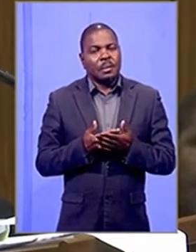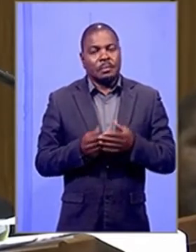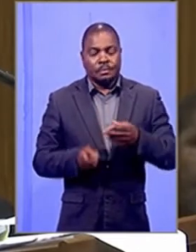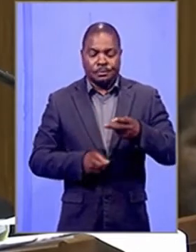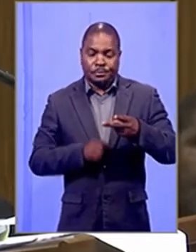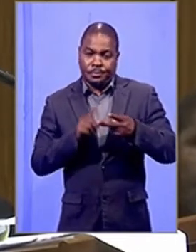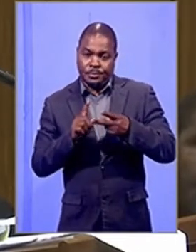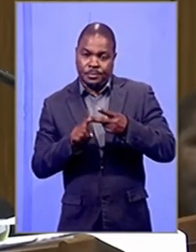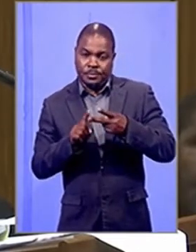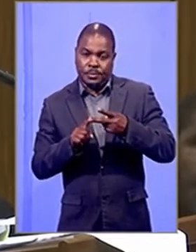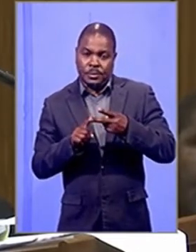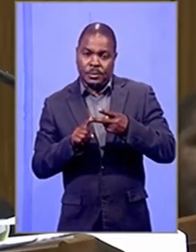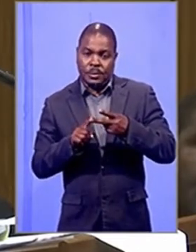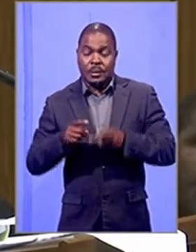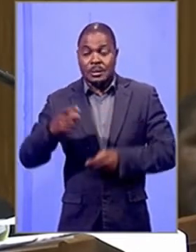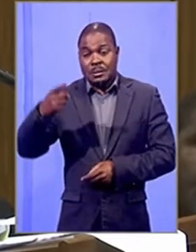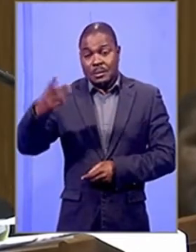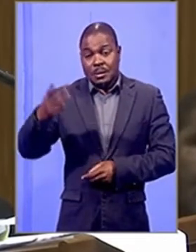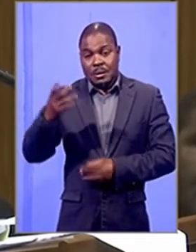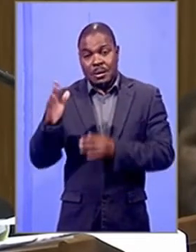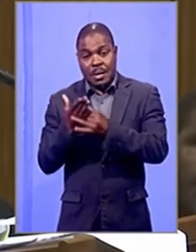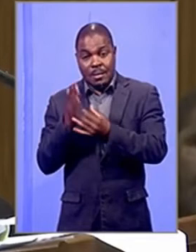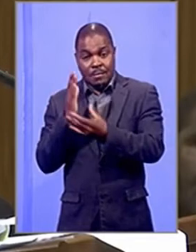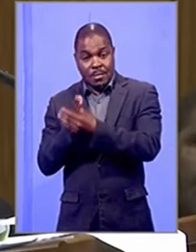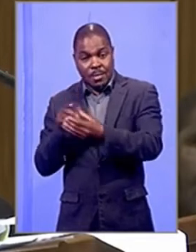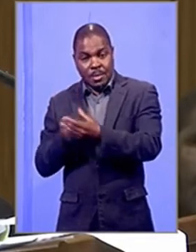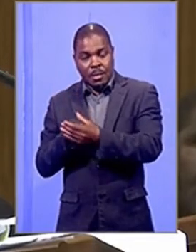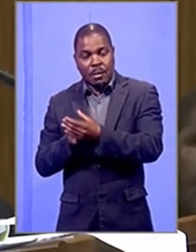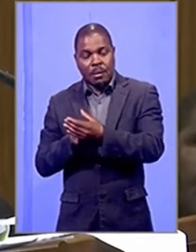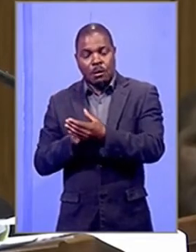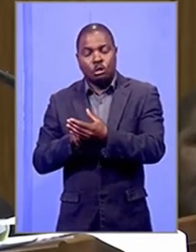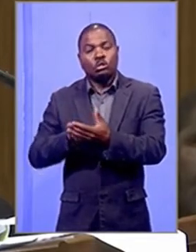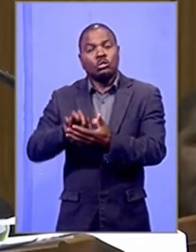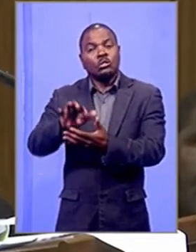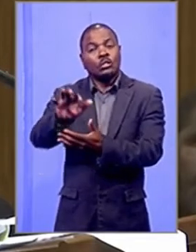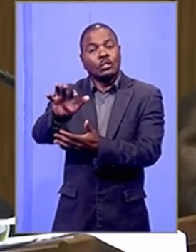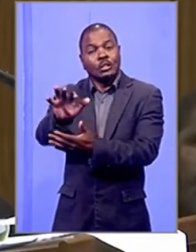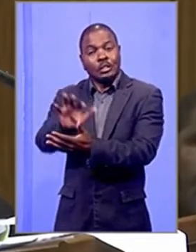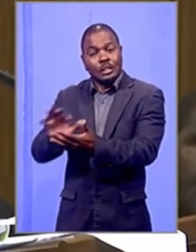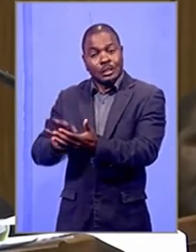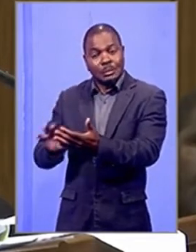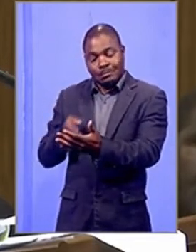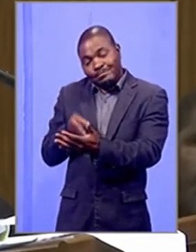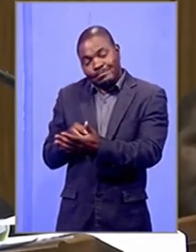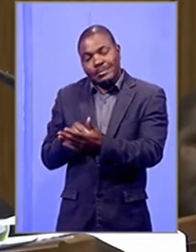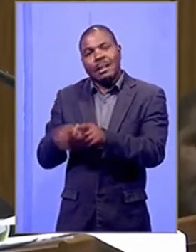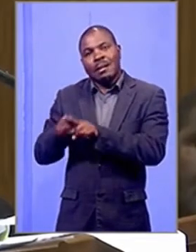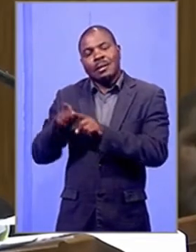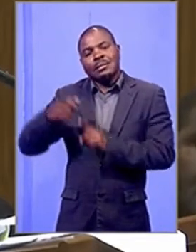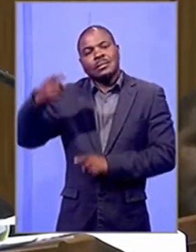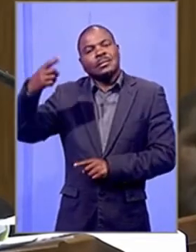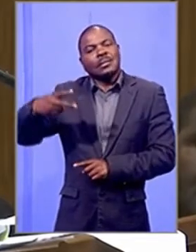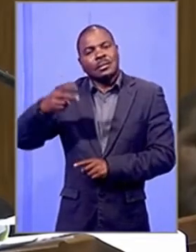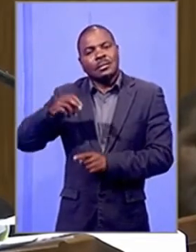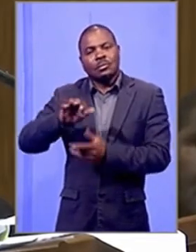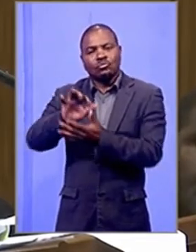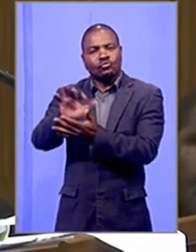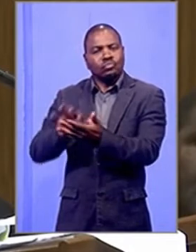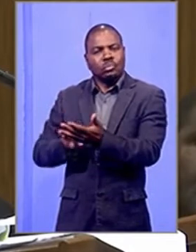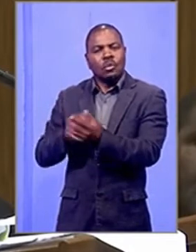Secondly, my lord, the second docket contains the statement, which I may call it the second statement,